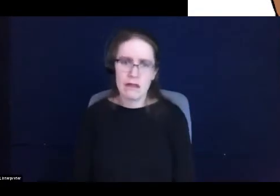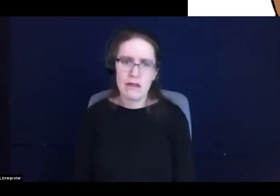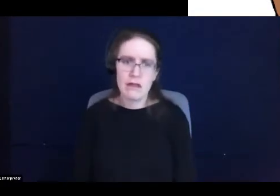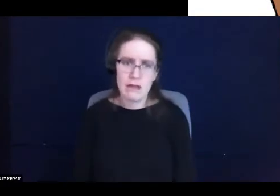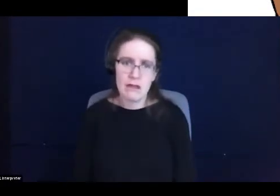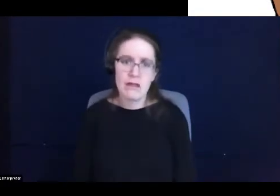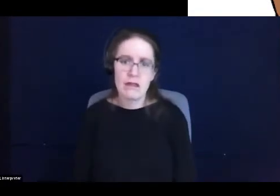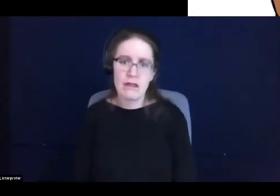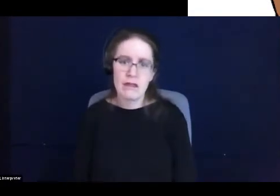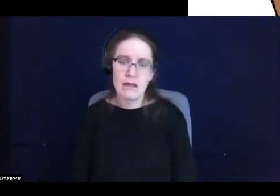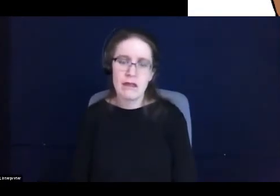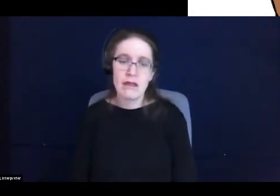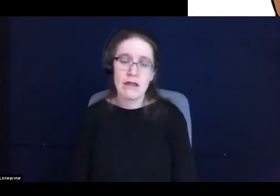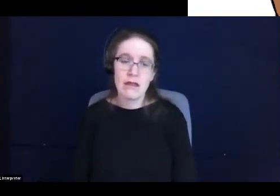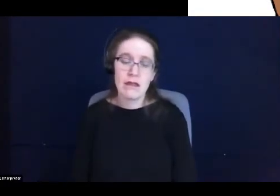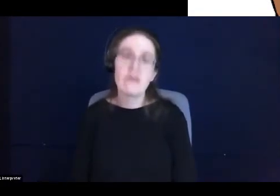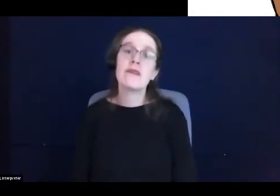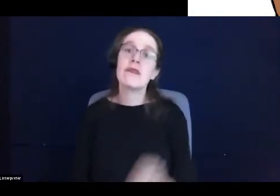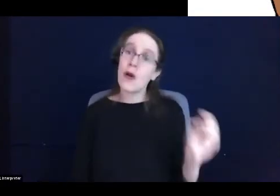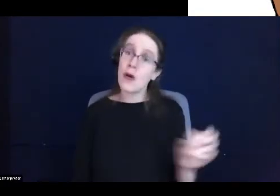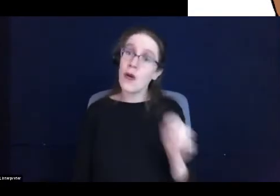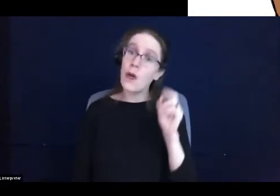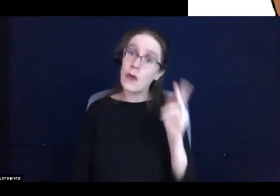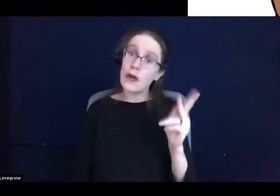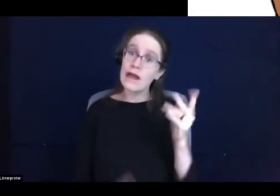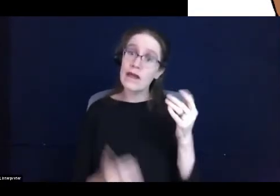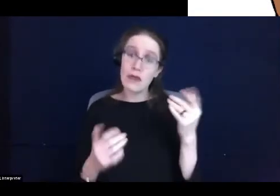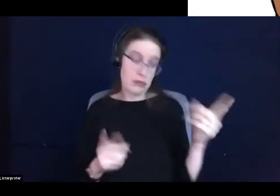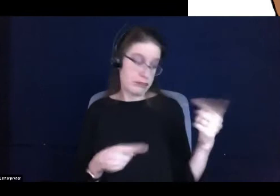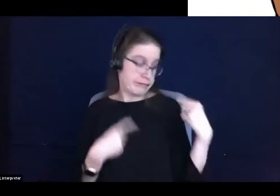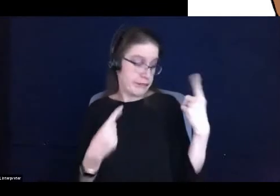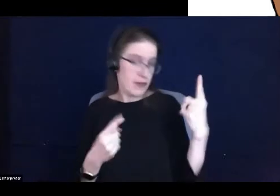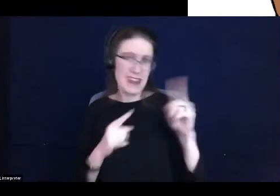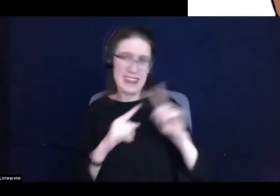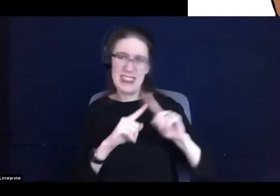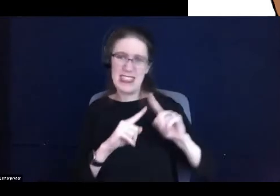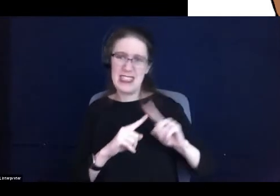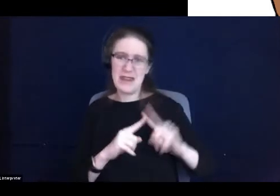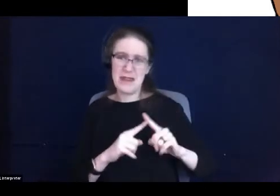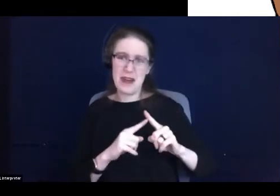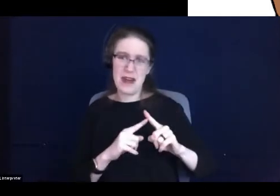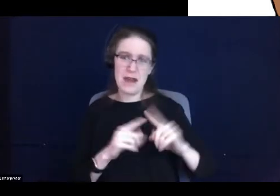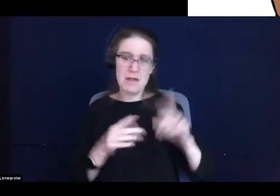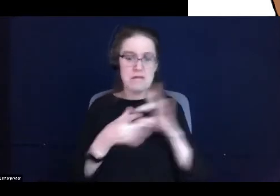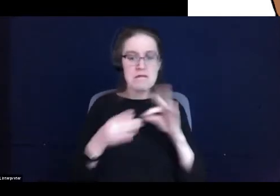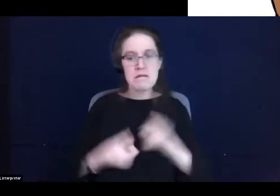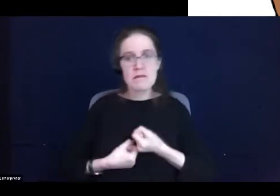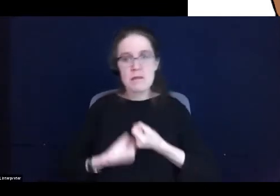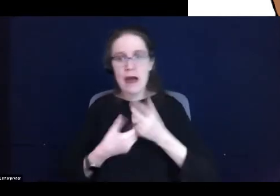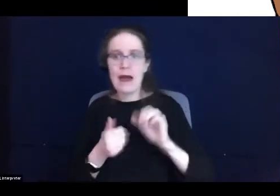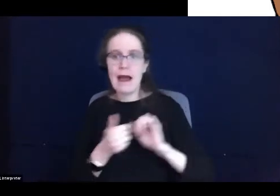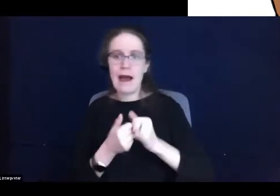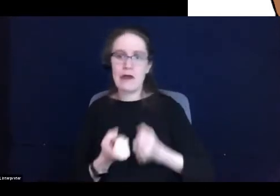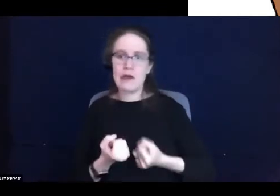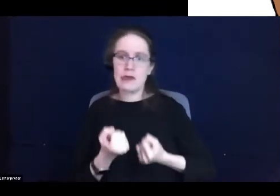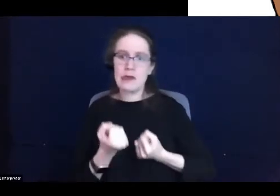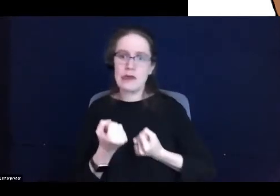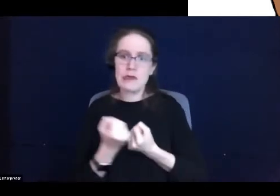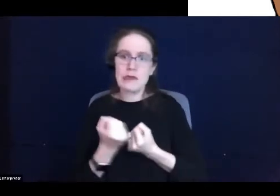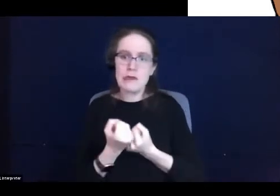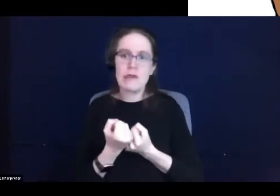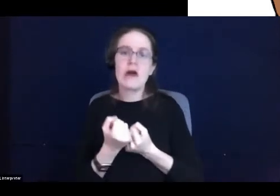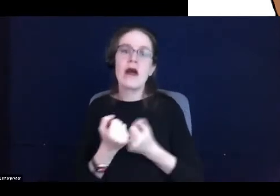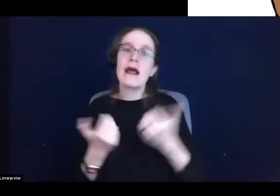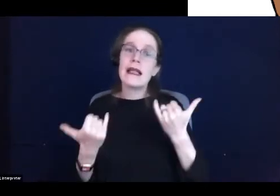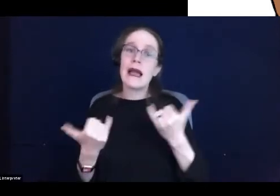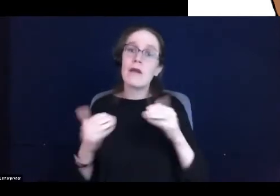Okay, so now that we reviewed some different verbal prompts to provide emotional support, we're going to invite our survivor speaker to share their